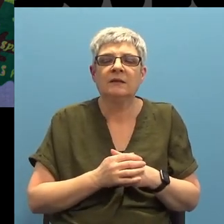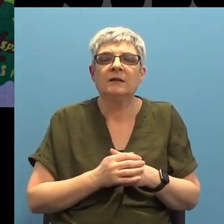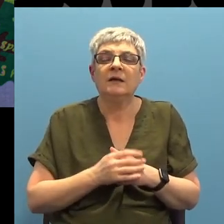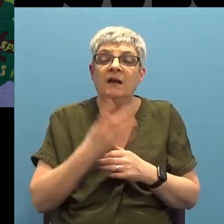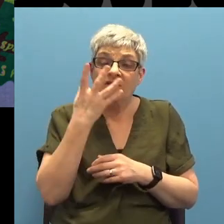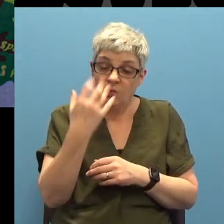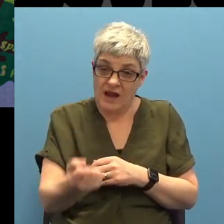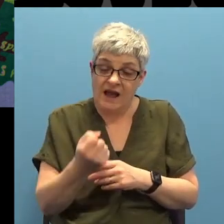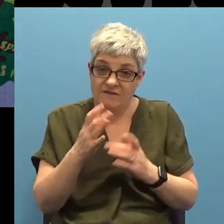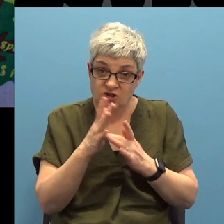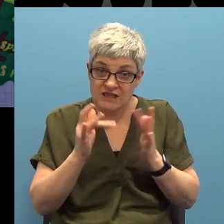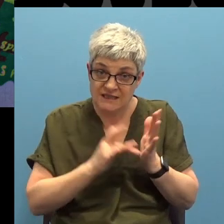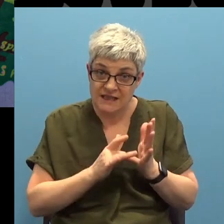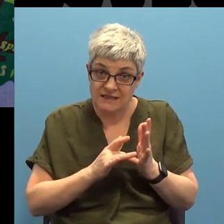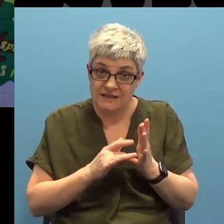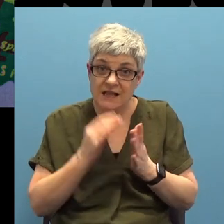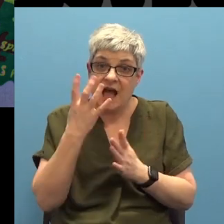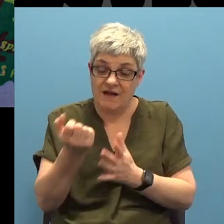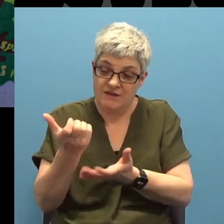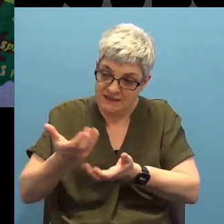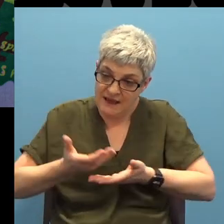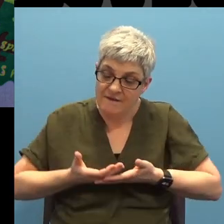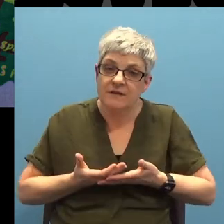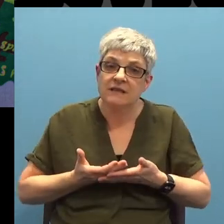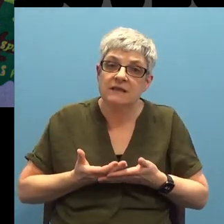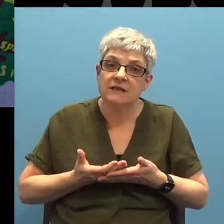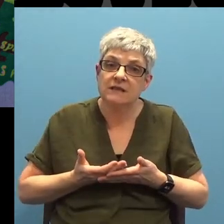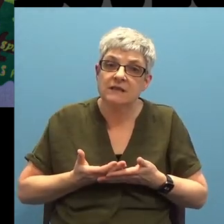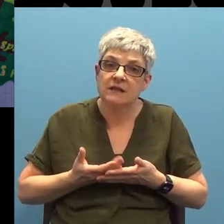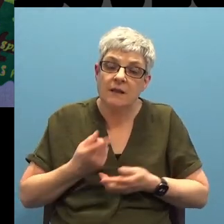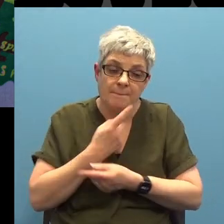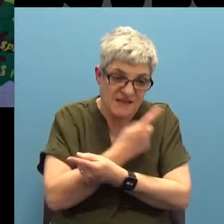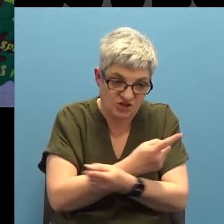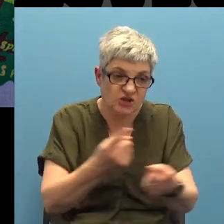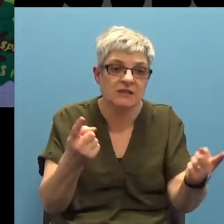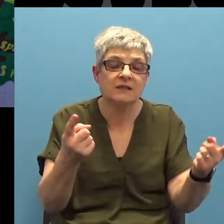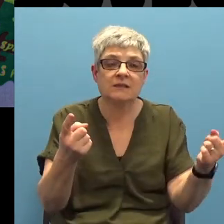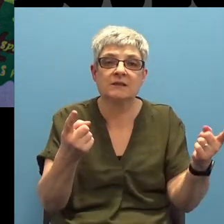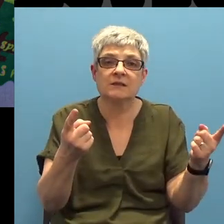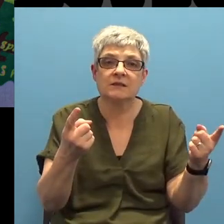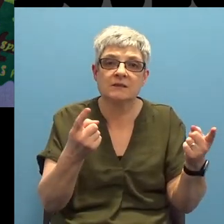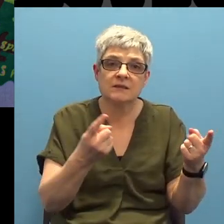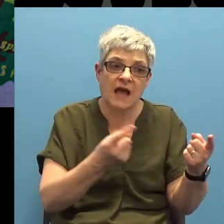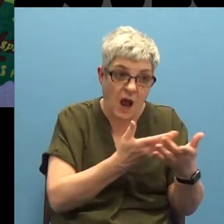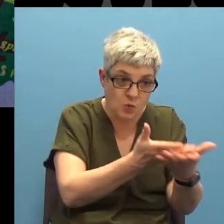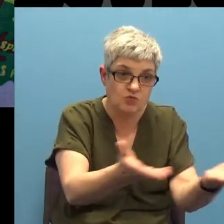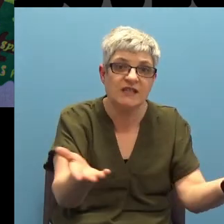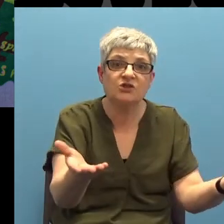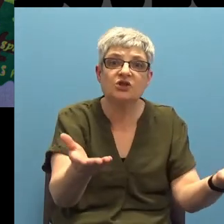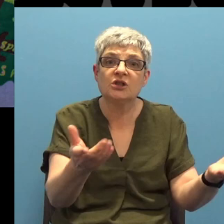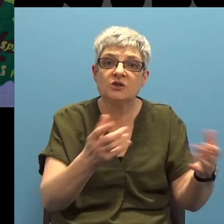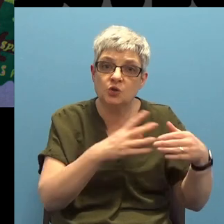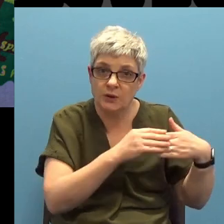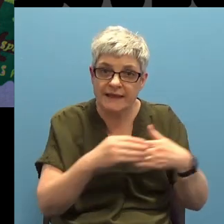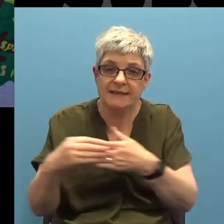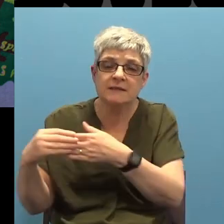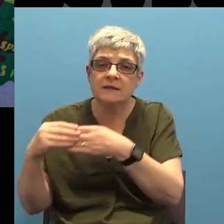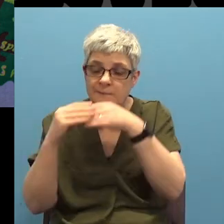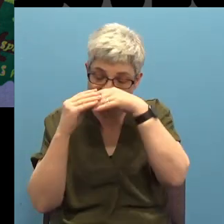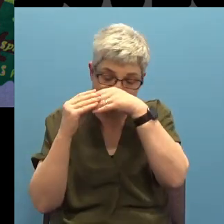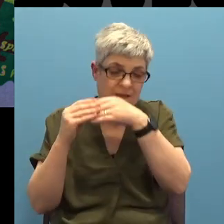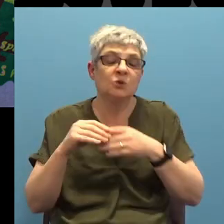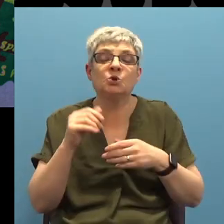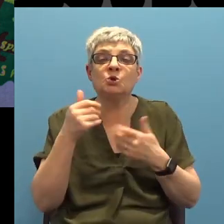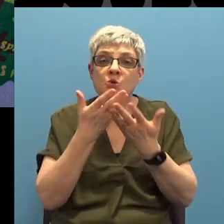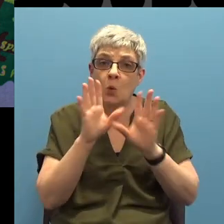If we have Jesus and we have his gift to mission, to outreach, to lead, to show people, to be the